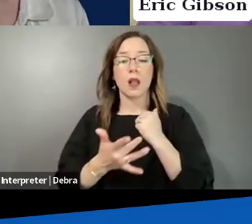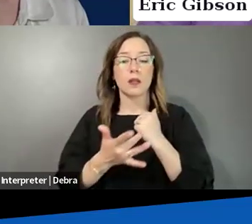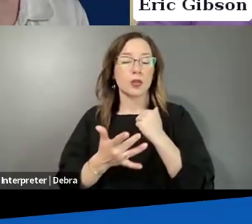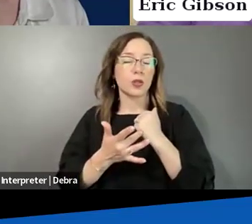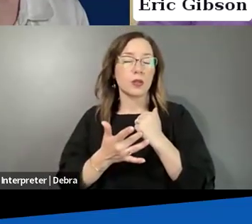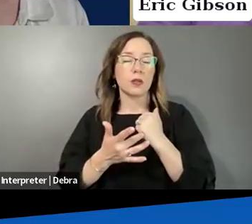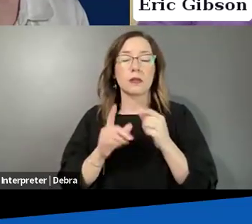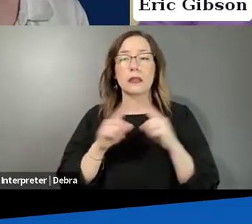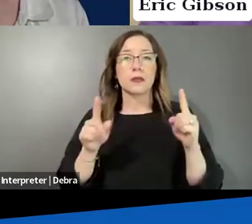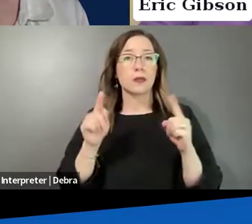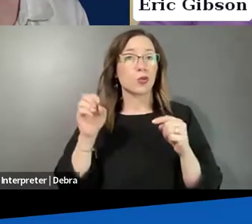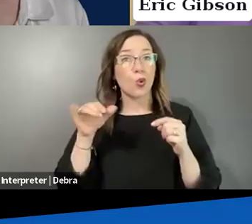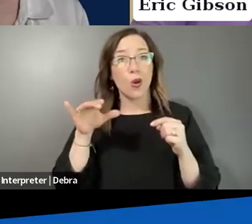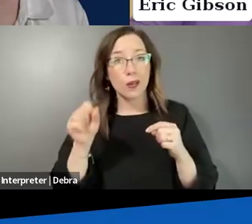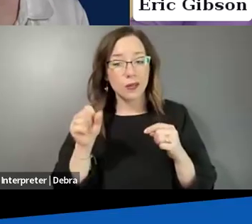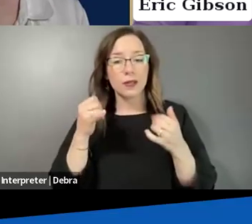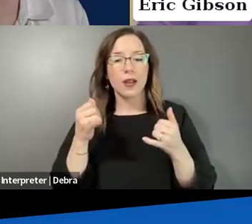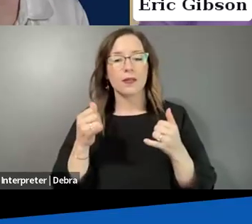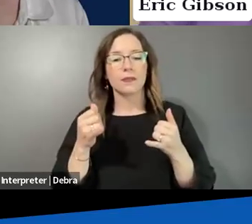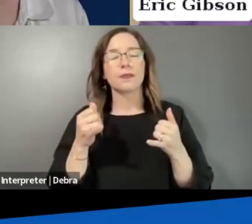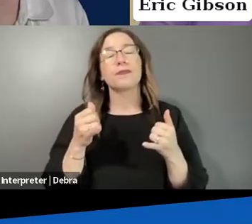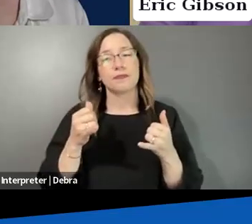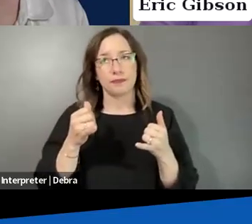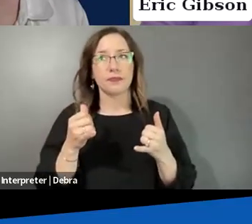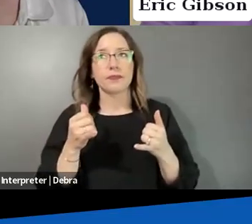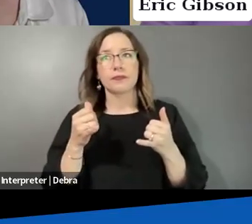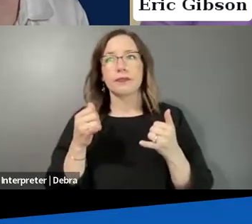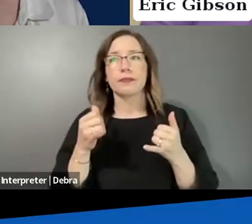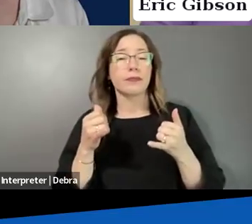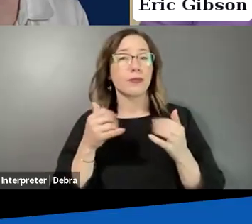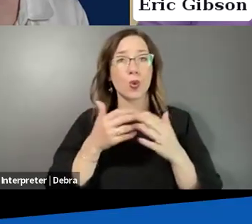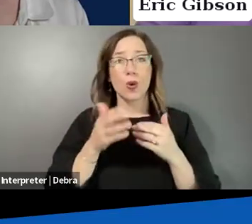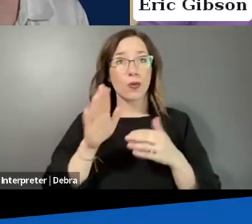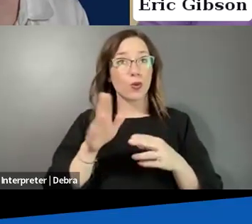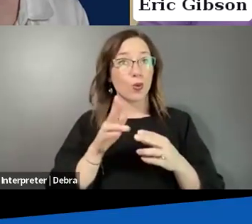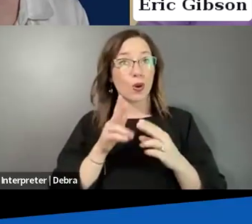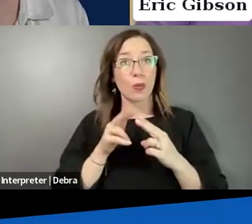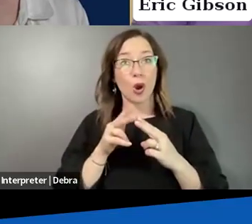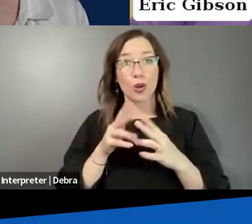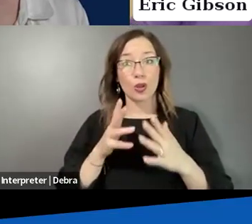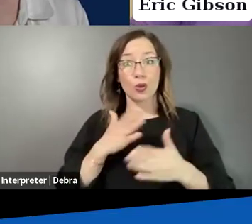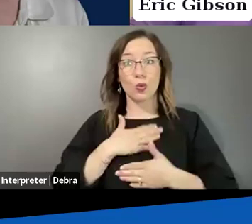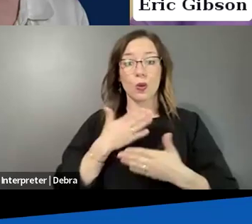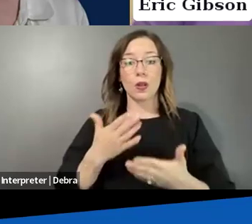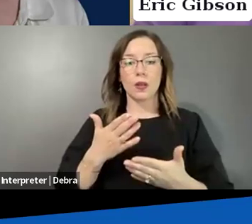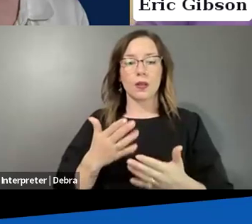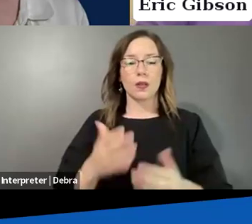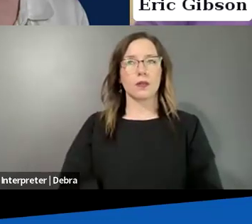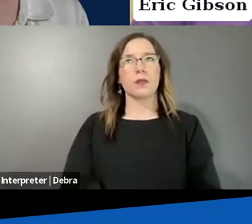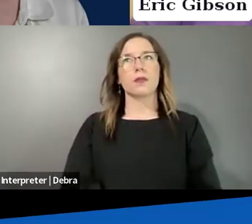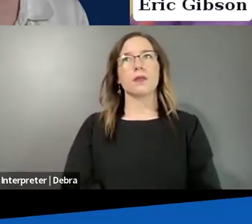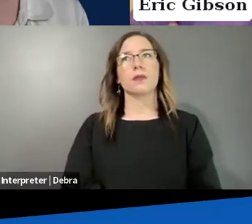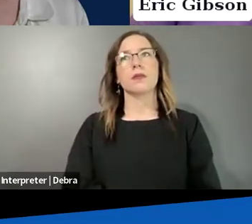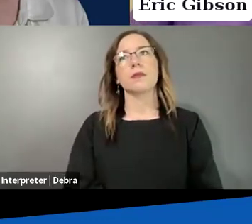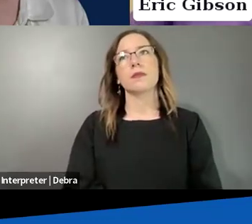different toys out there nowadays. It's just whoever your partner is they willing to work with you